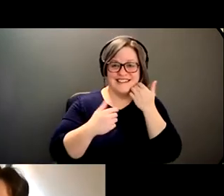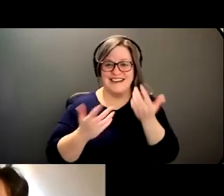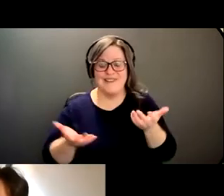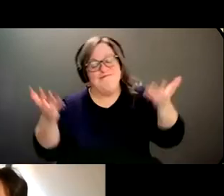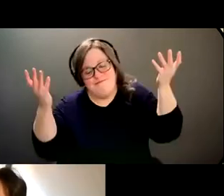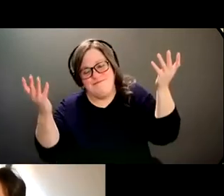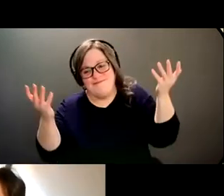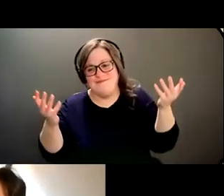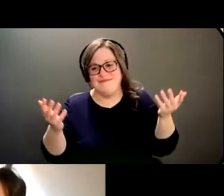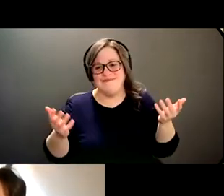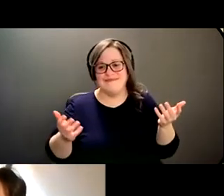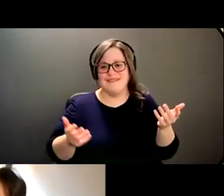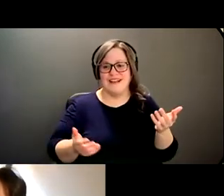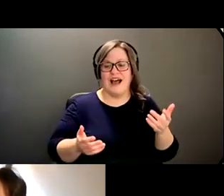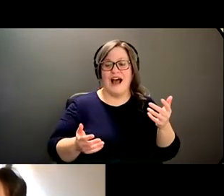I'll pass it to